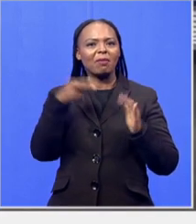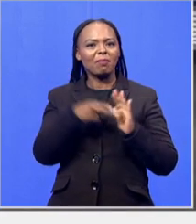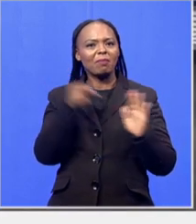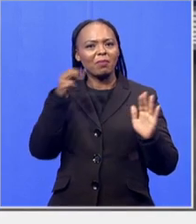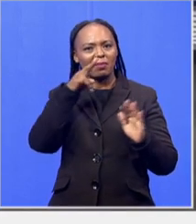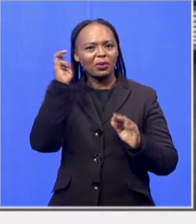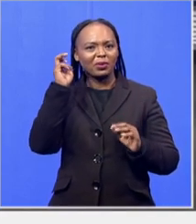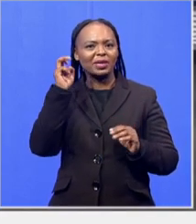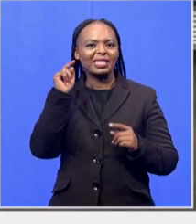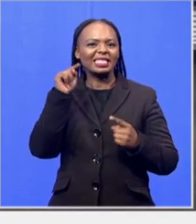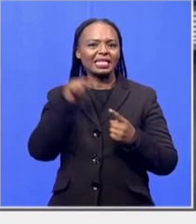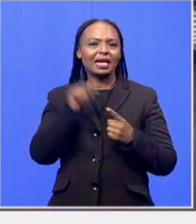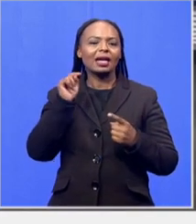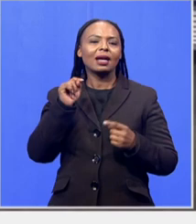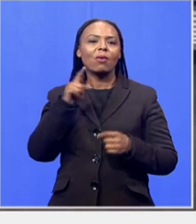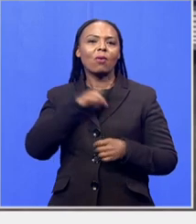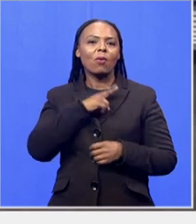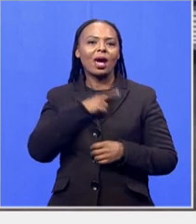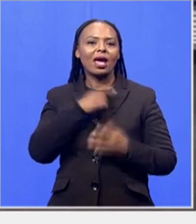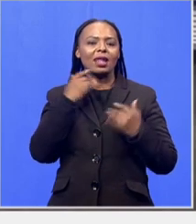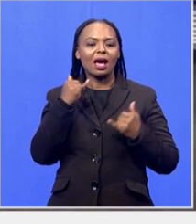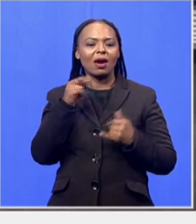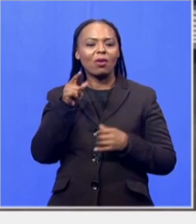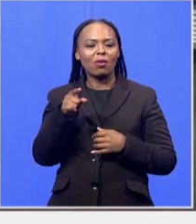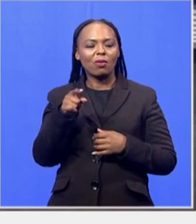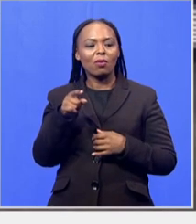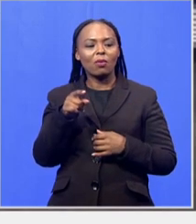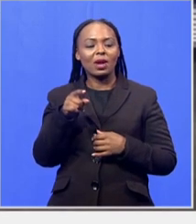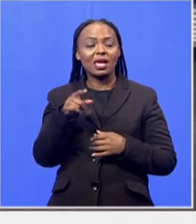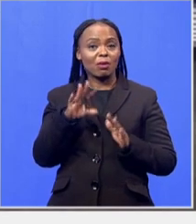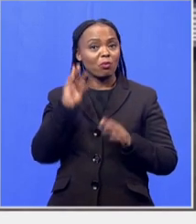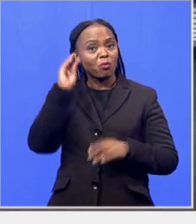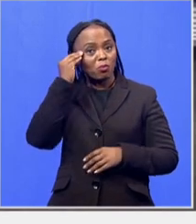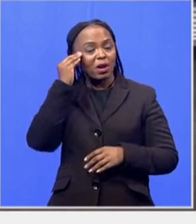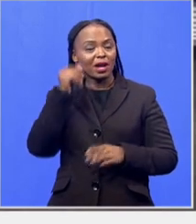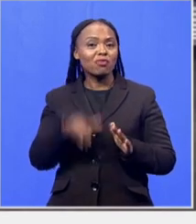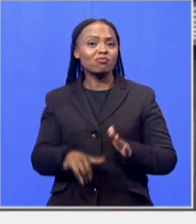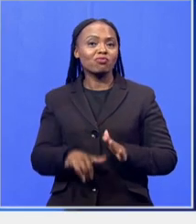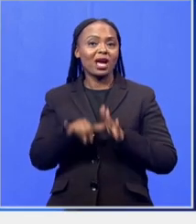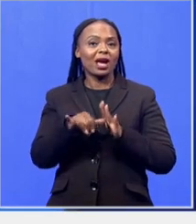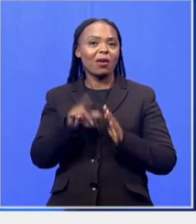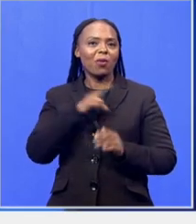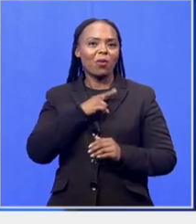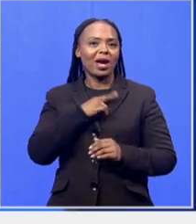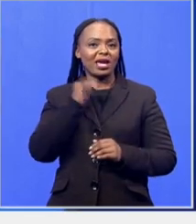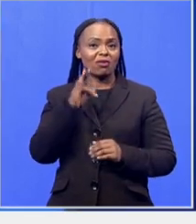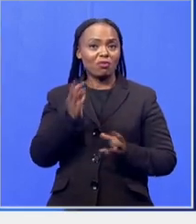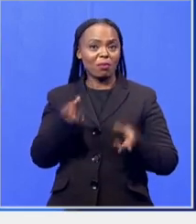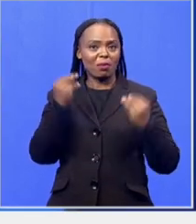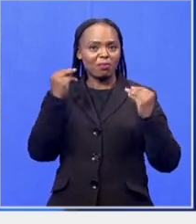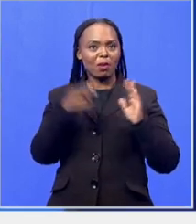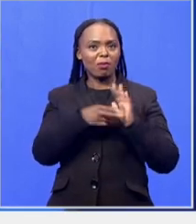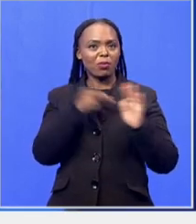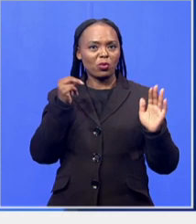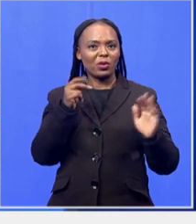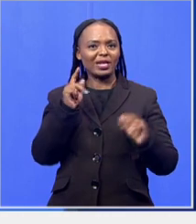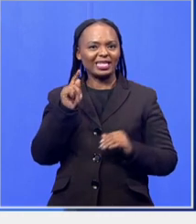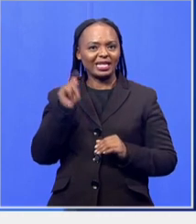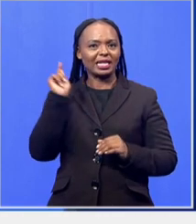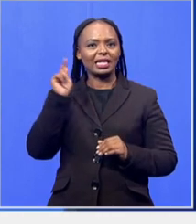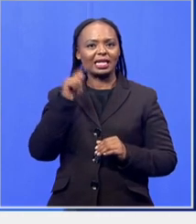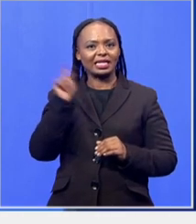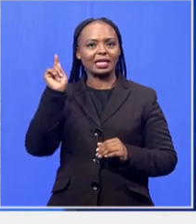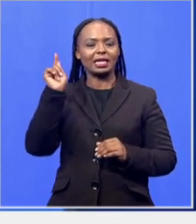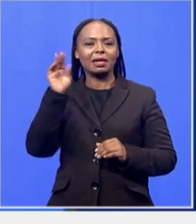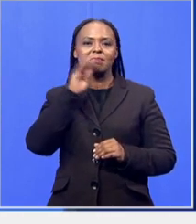Very important because the impression that it was given was that if you get the blue tick, we can verify that it is actually